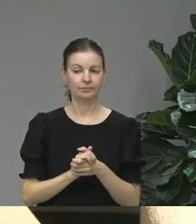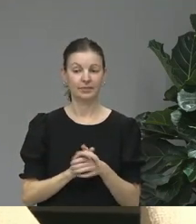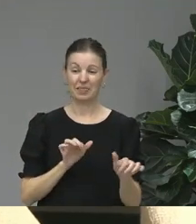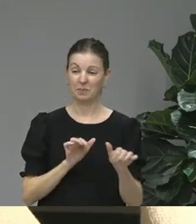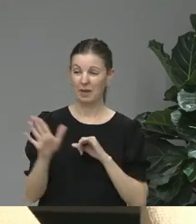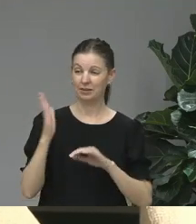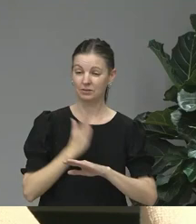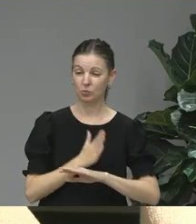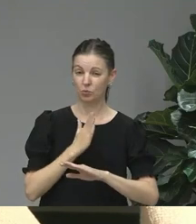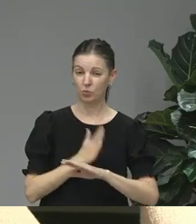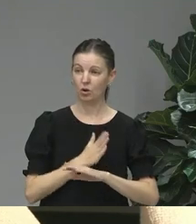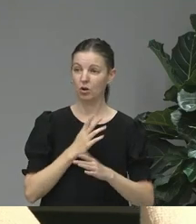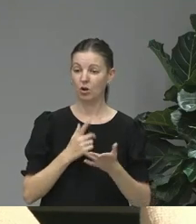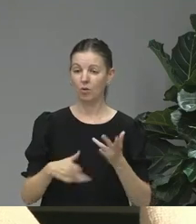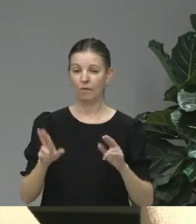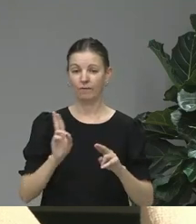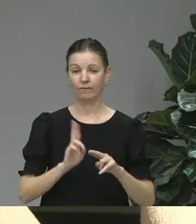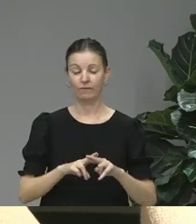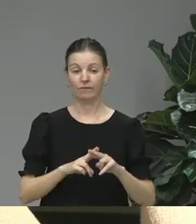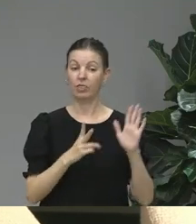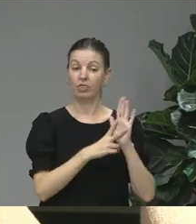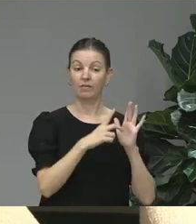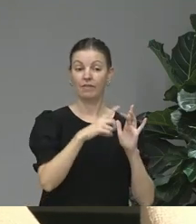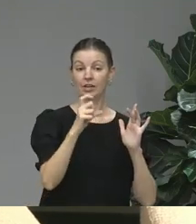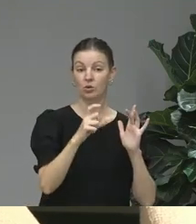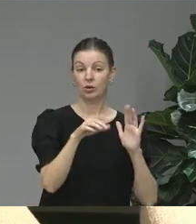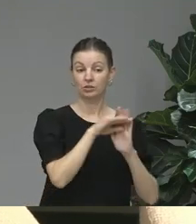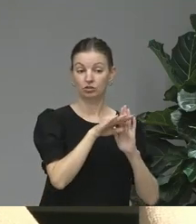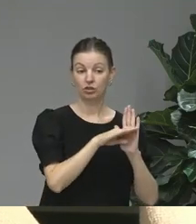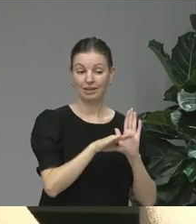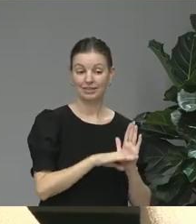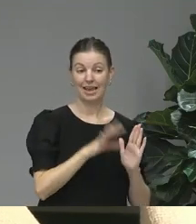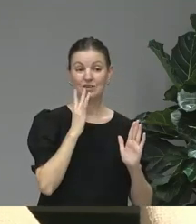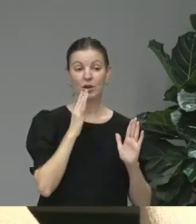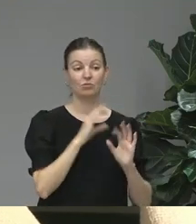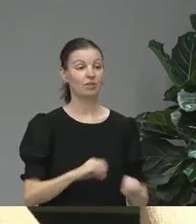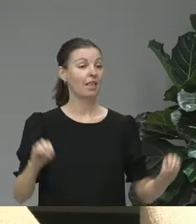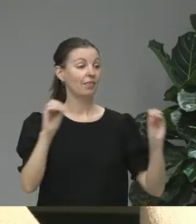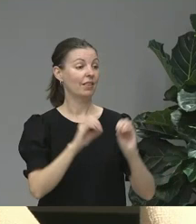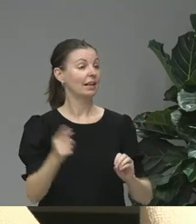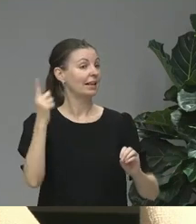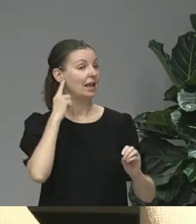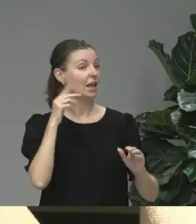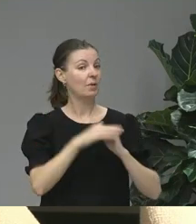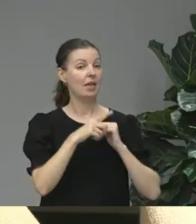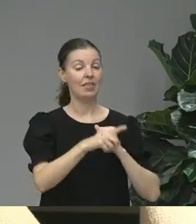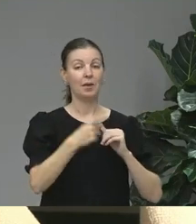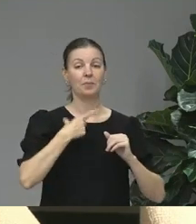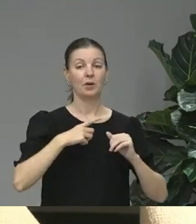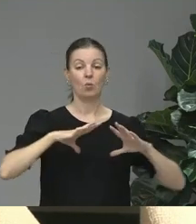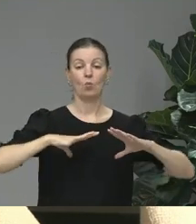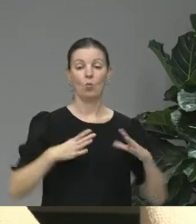in many ways of something like the Victorian Charter is when we don't hear about it because it's actually being embedded into